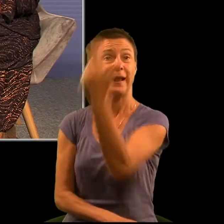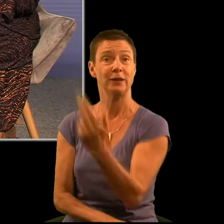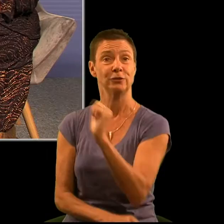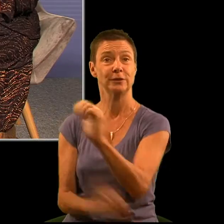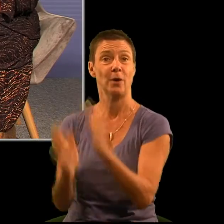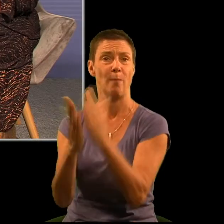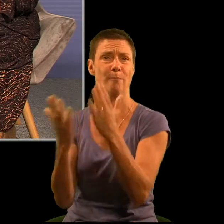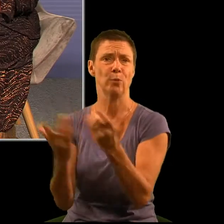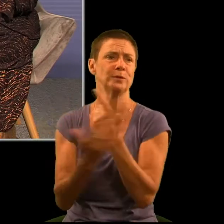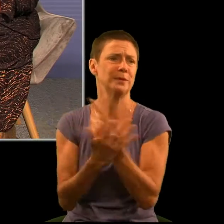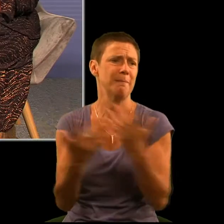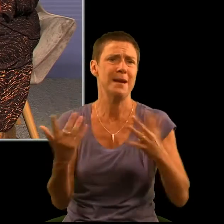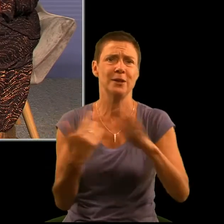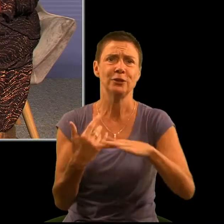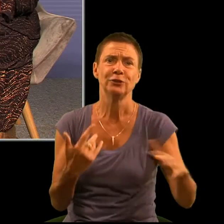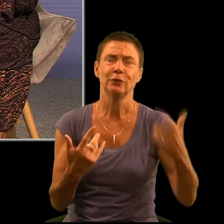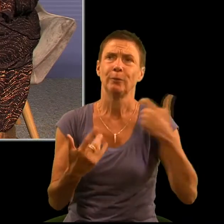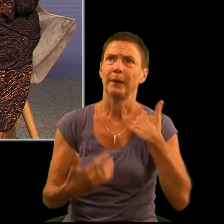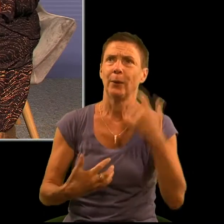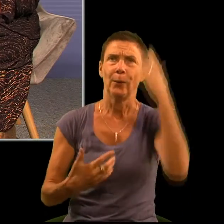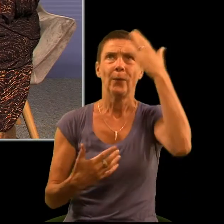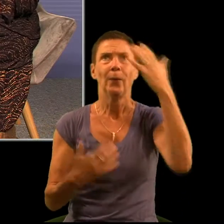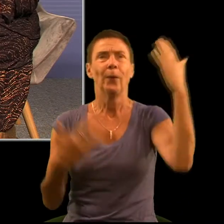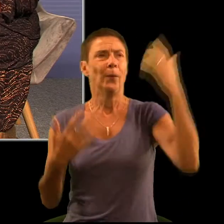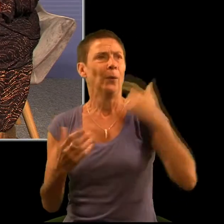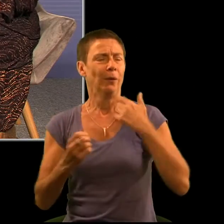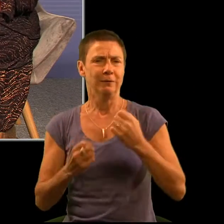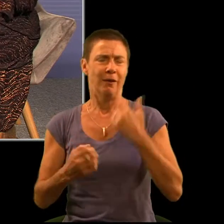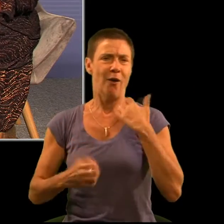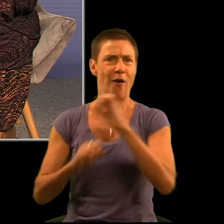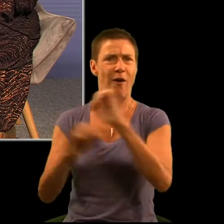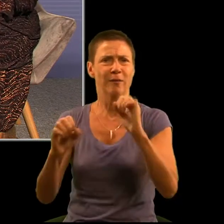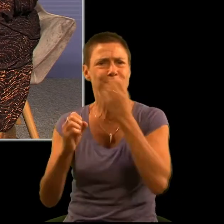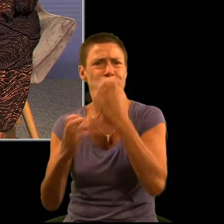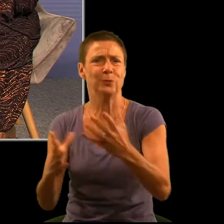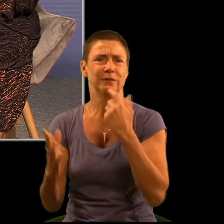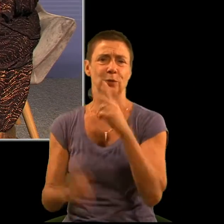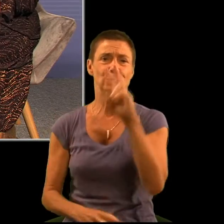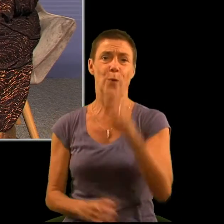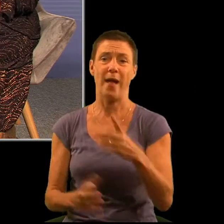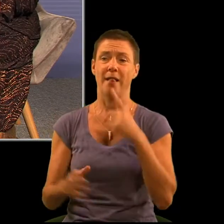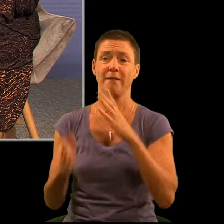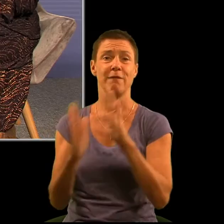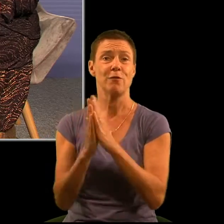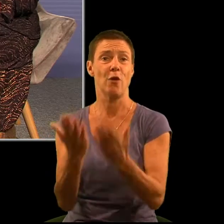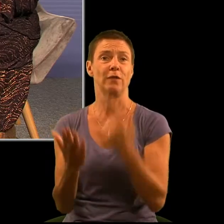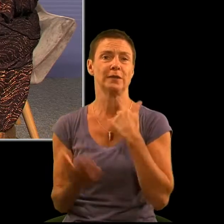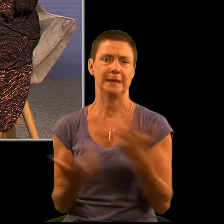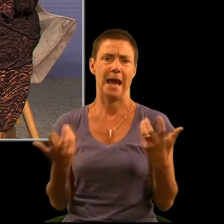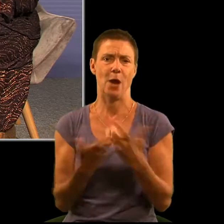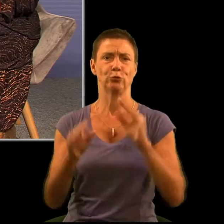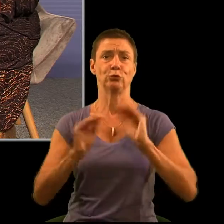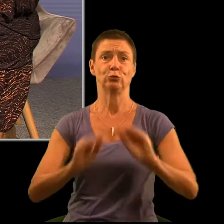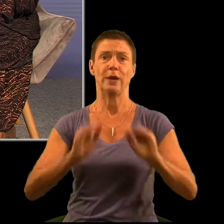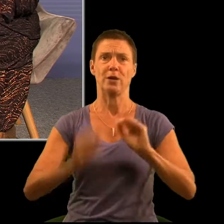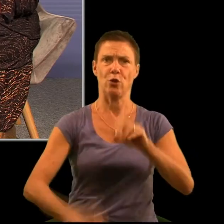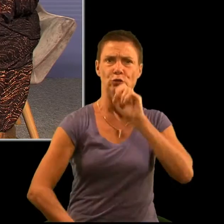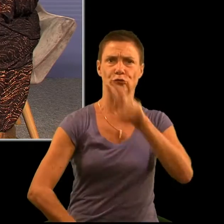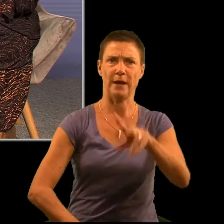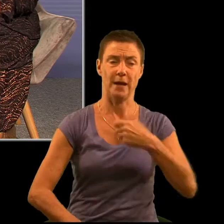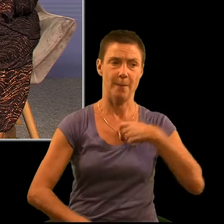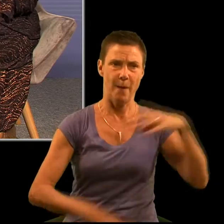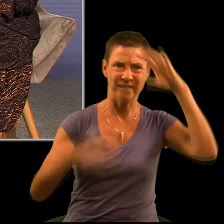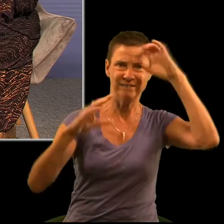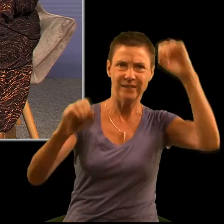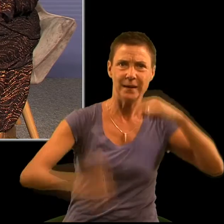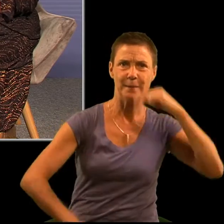has sparked imaginations across the globe with the 12 novels in the brilliant How to Train Your Dragon series about a Viking boy